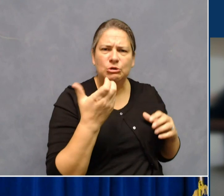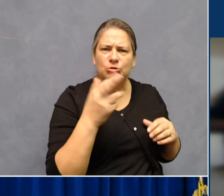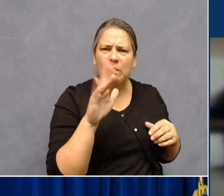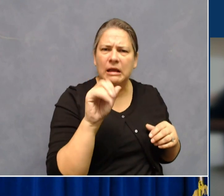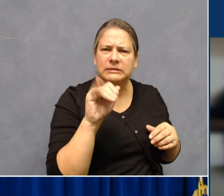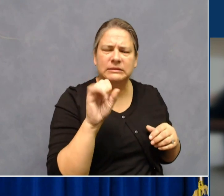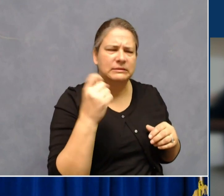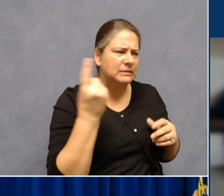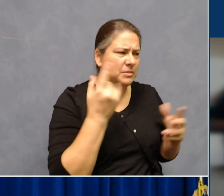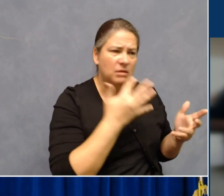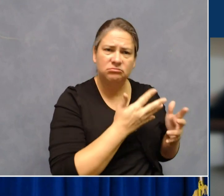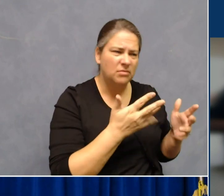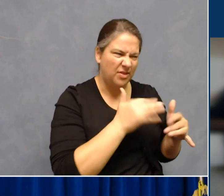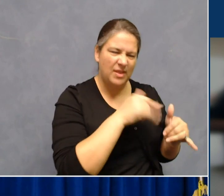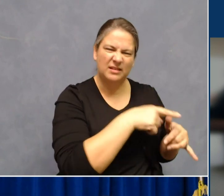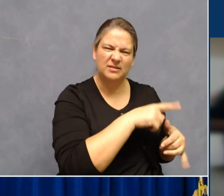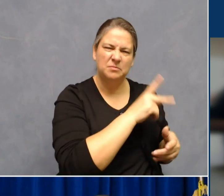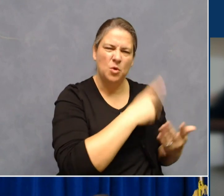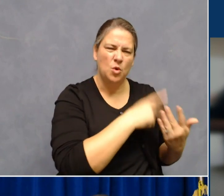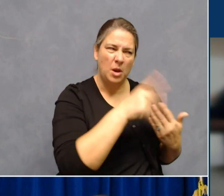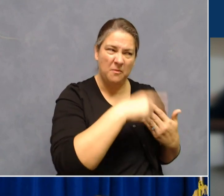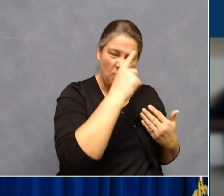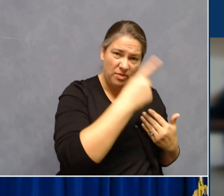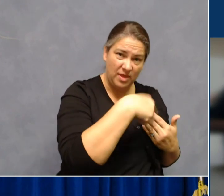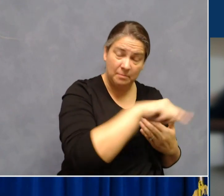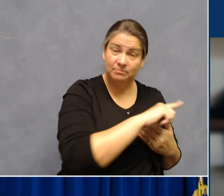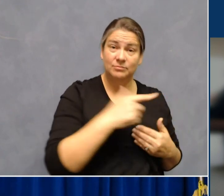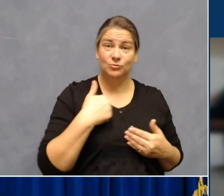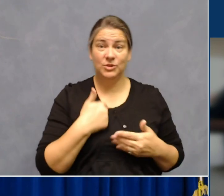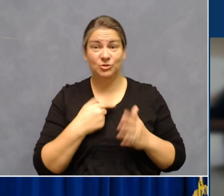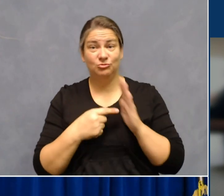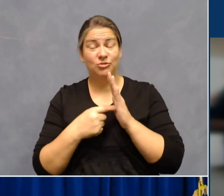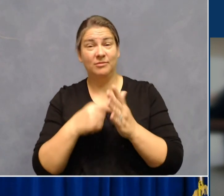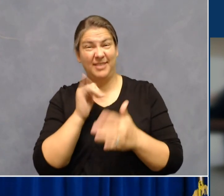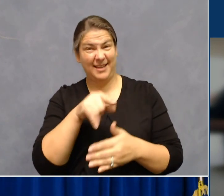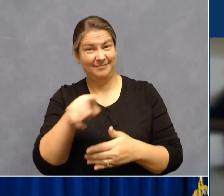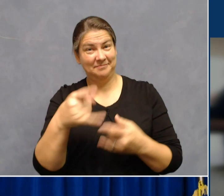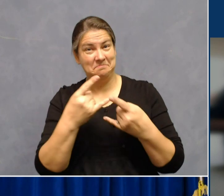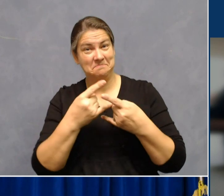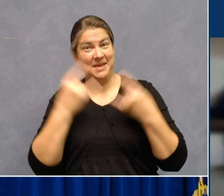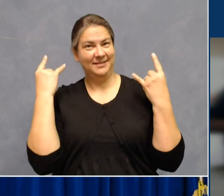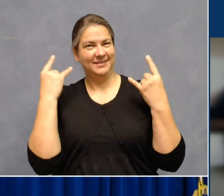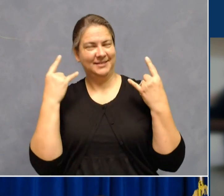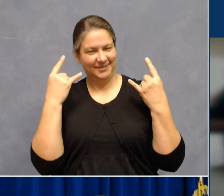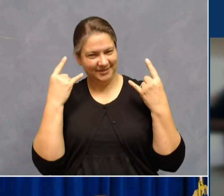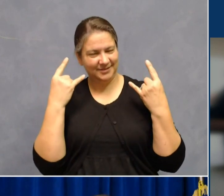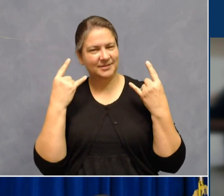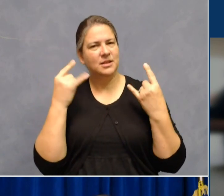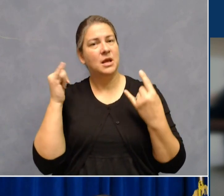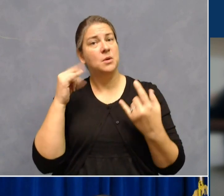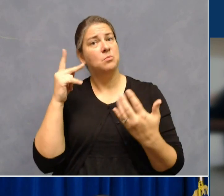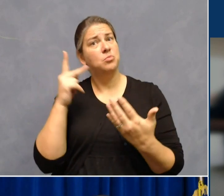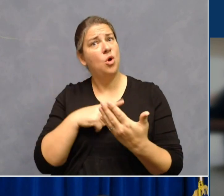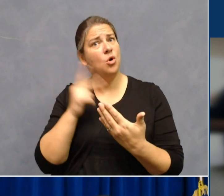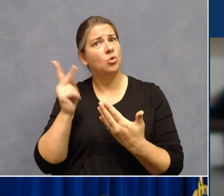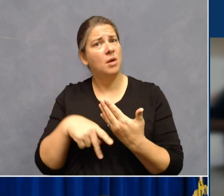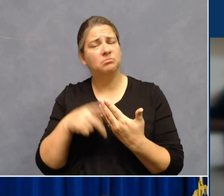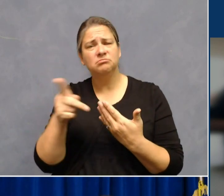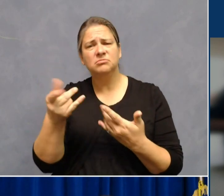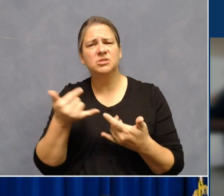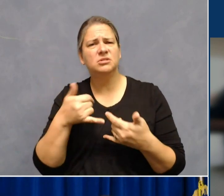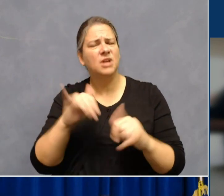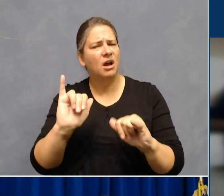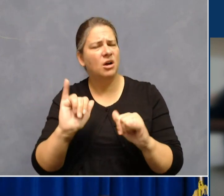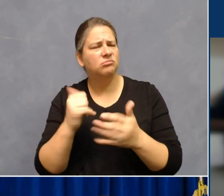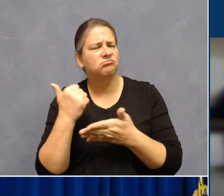wearing social distancing. We appreciate their example, and also this program finding a way to still be there